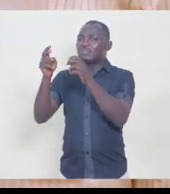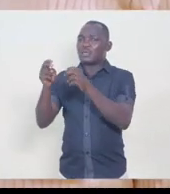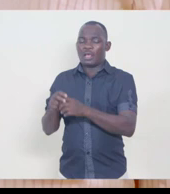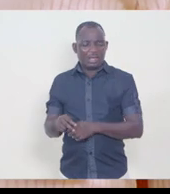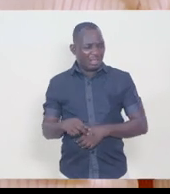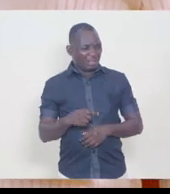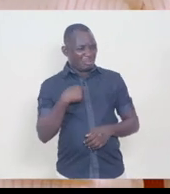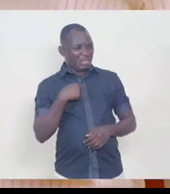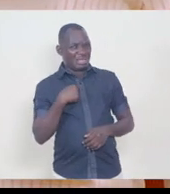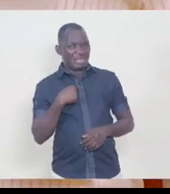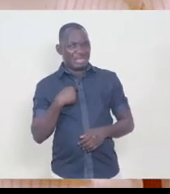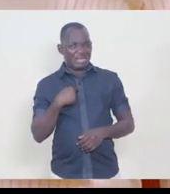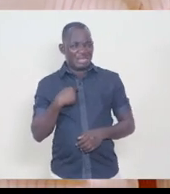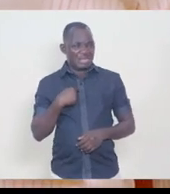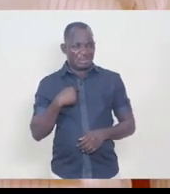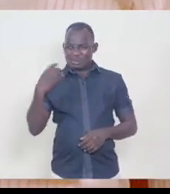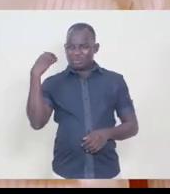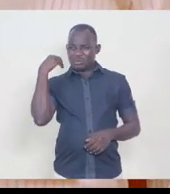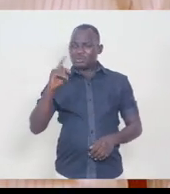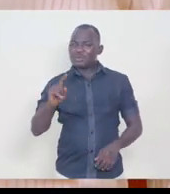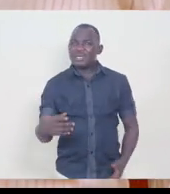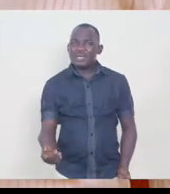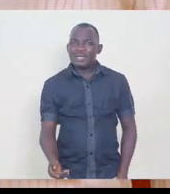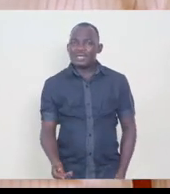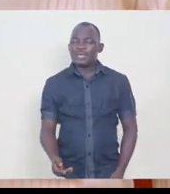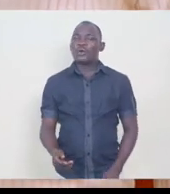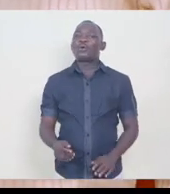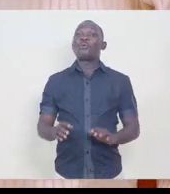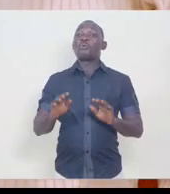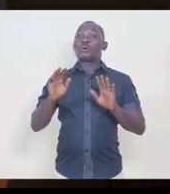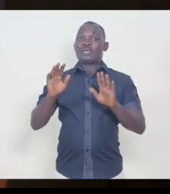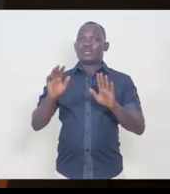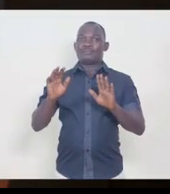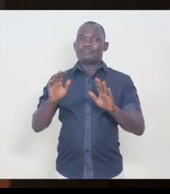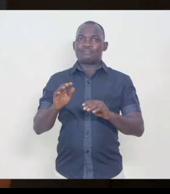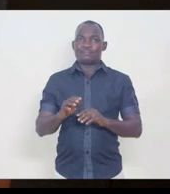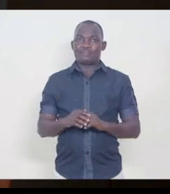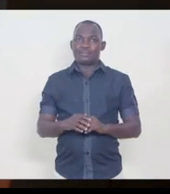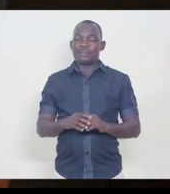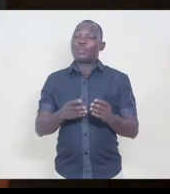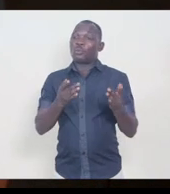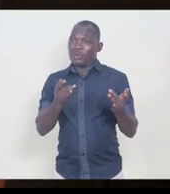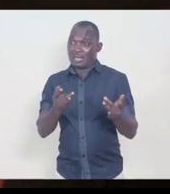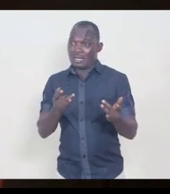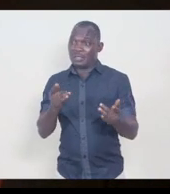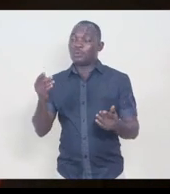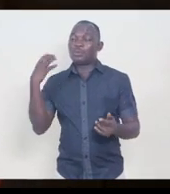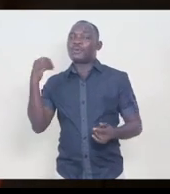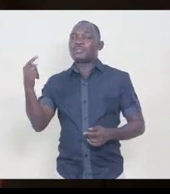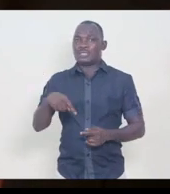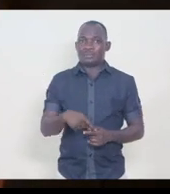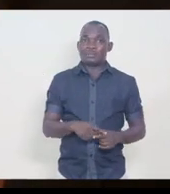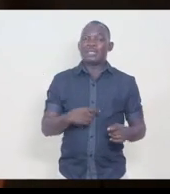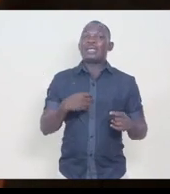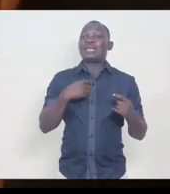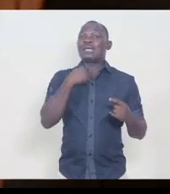No way. Where's Coco? All right then. Let's wait for her so I can